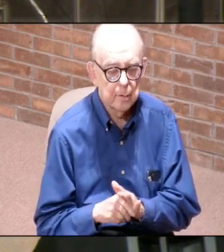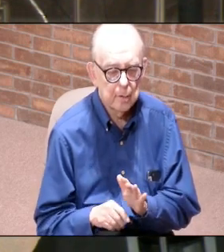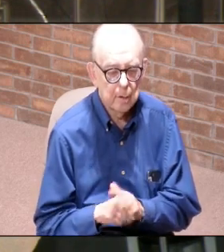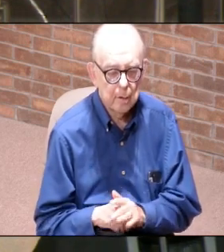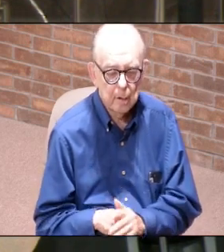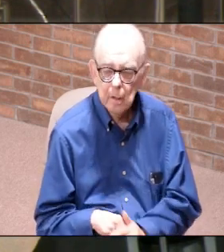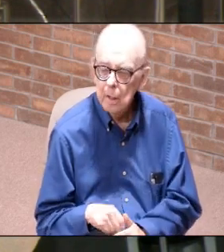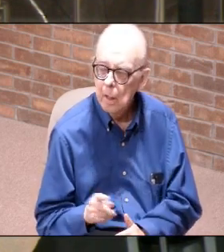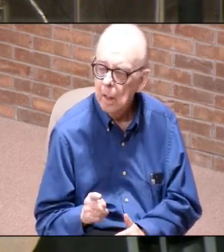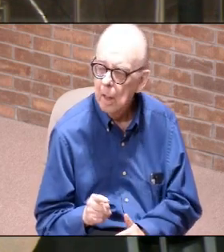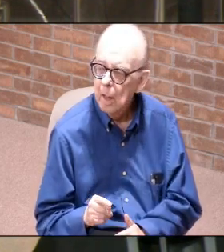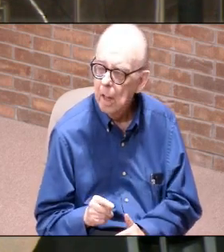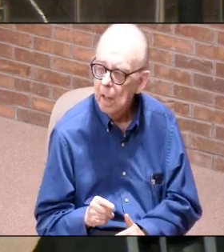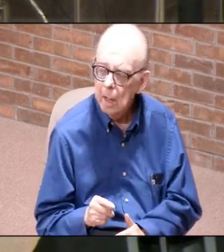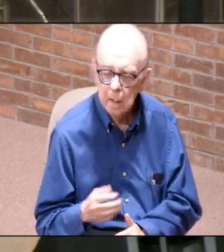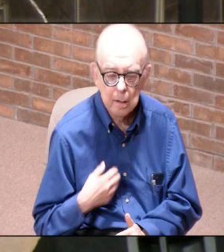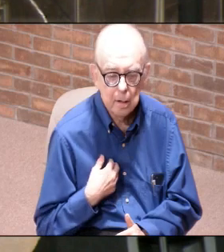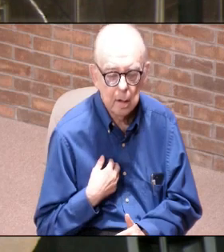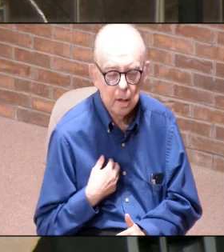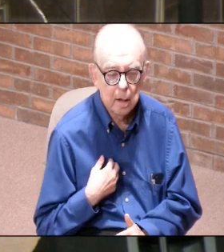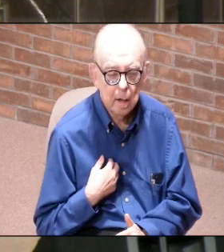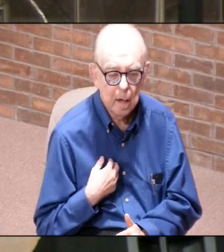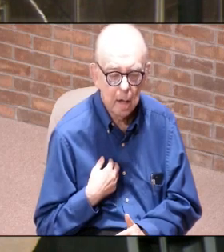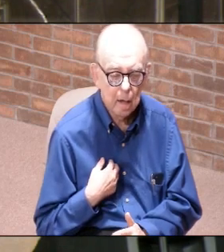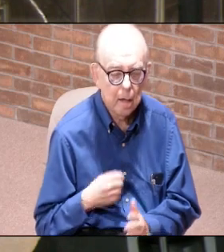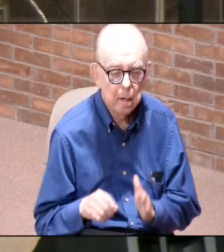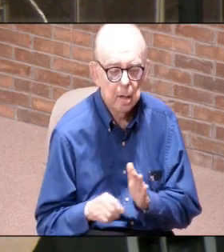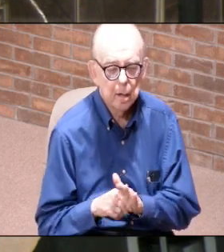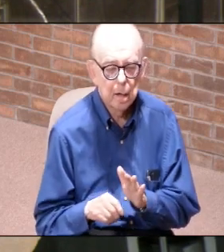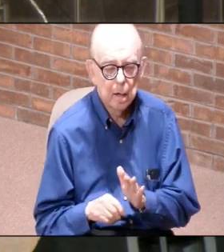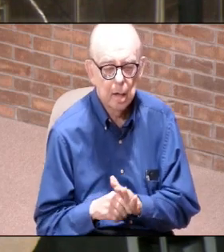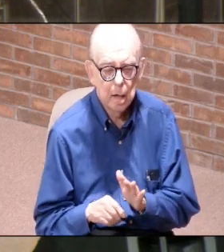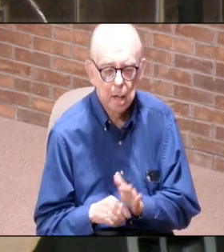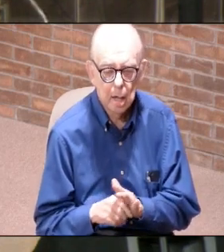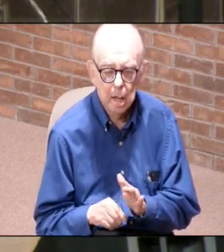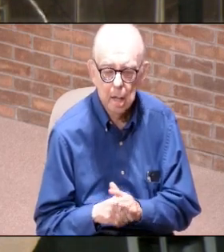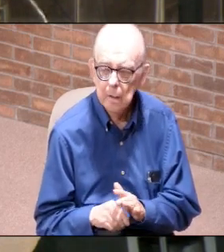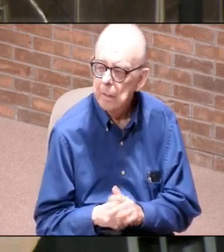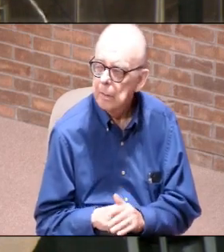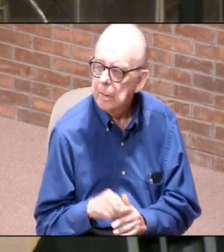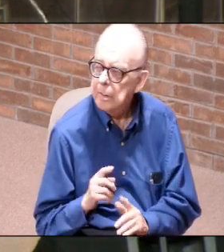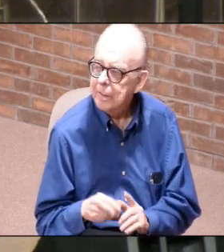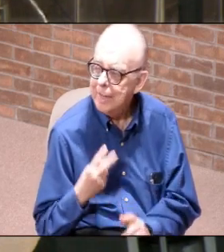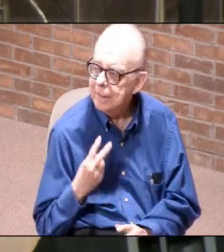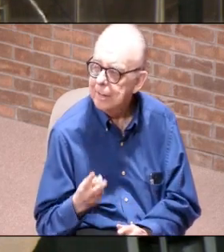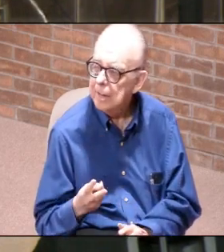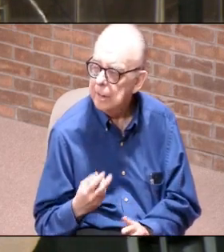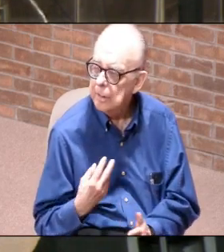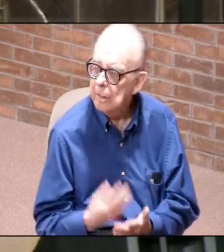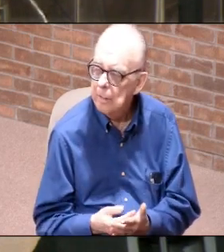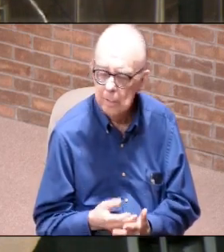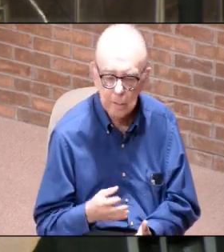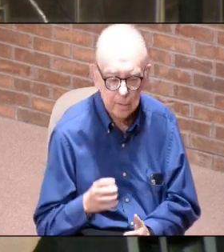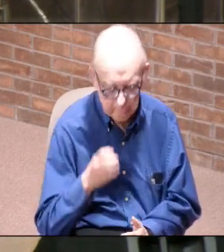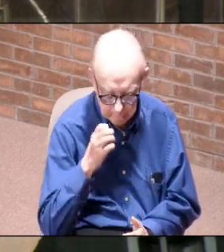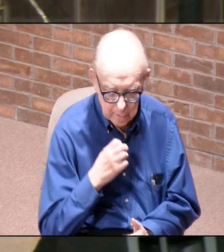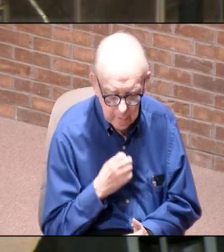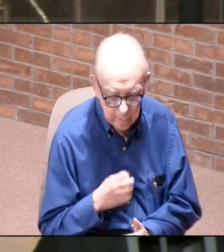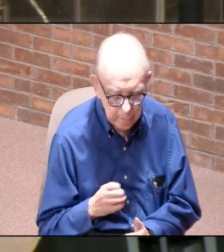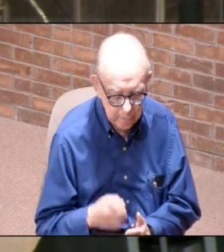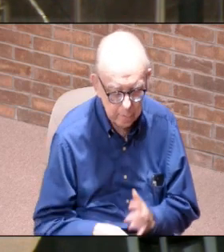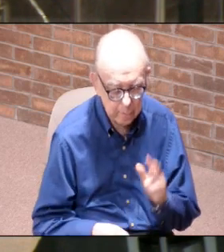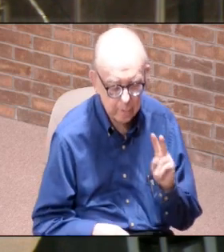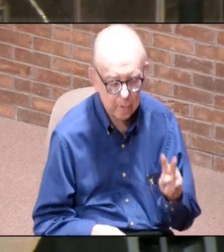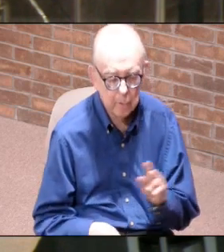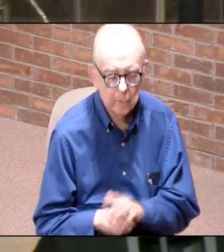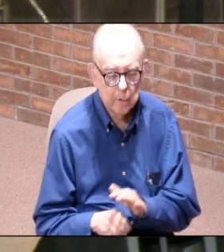put it up because the slides that I had, the scripture, you just wasn't going to be able to see. So Ephesians